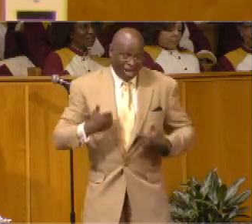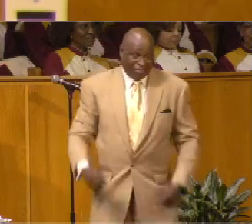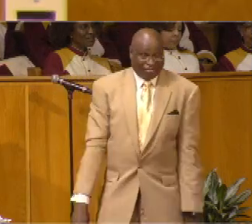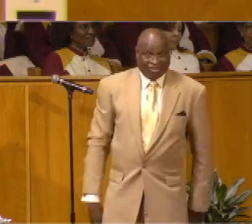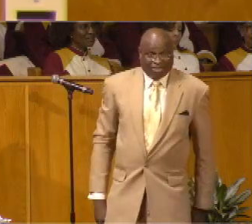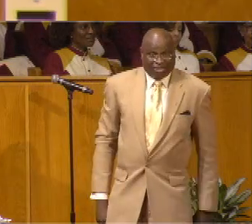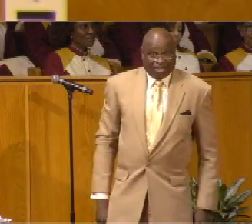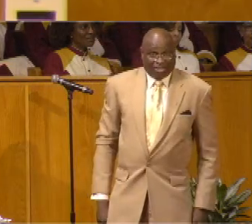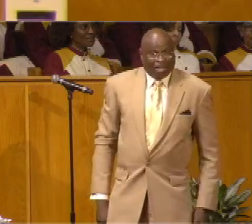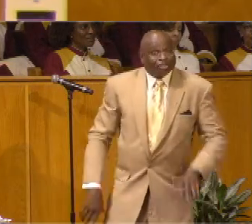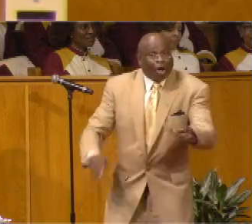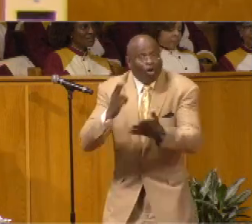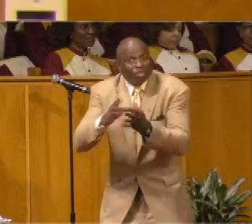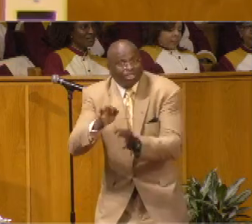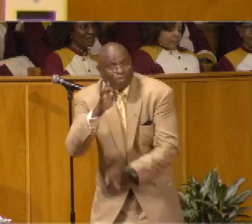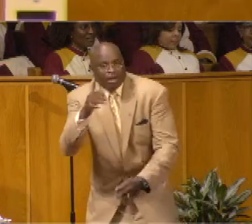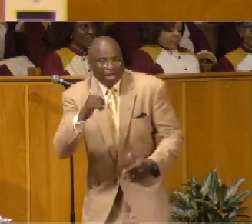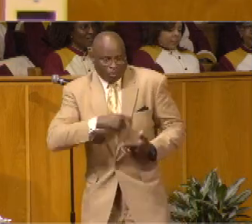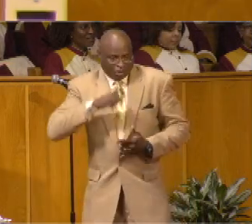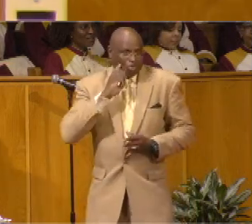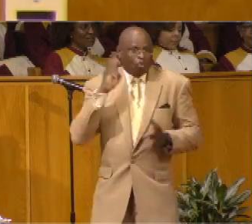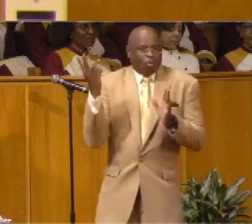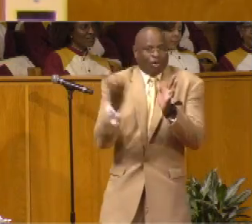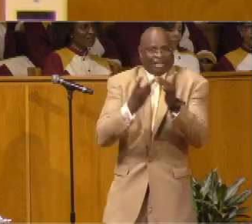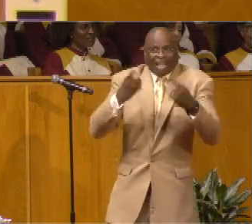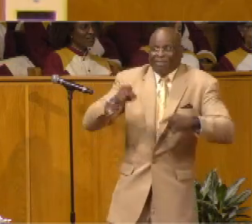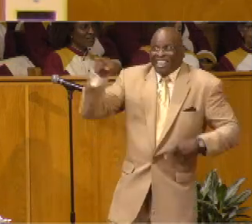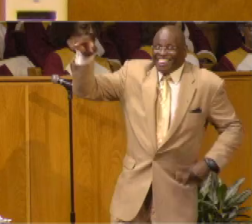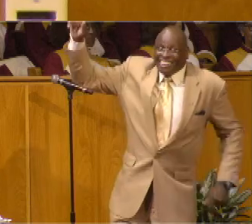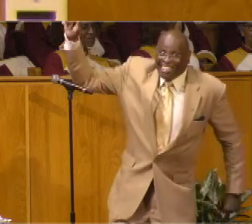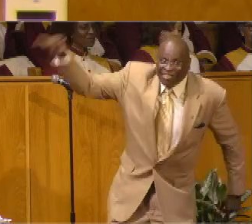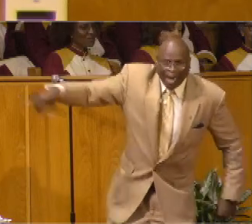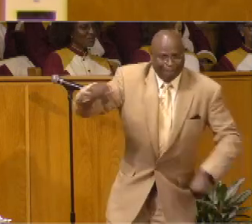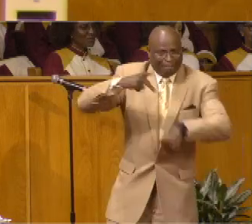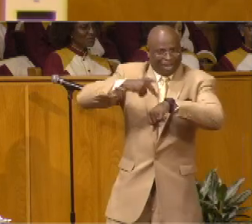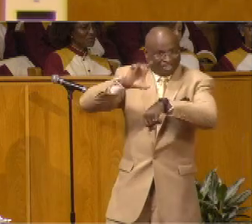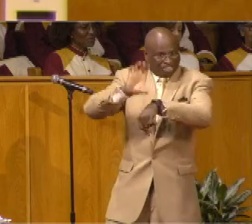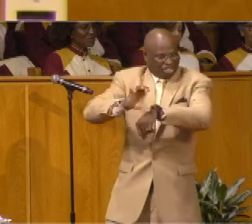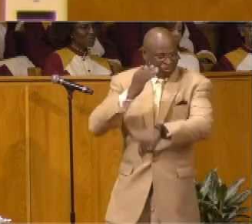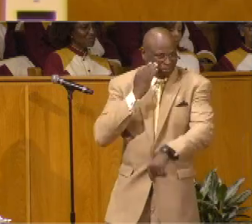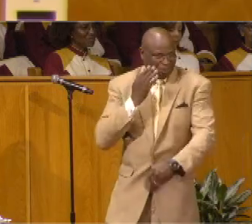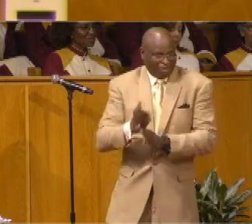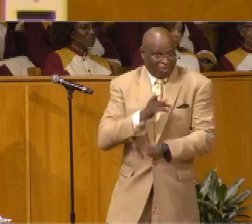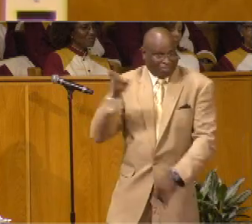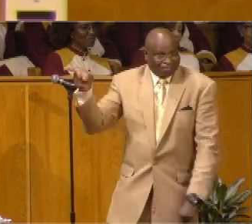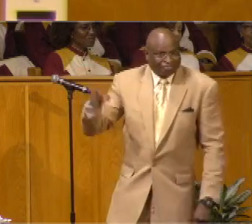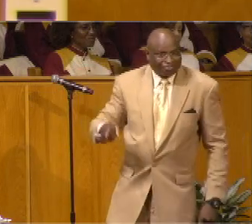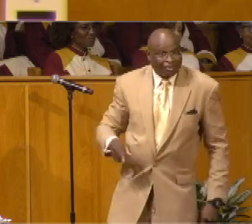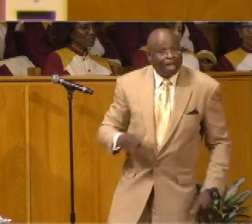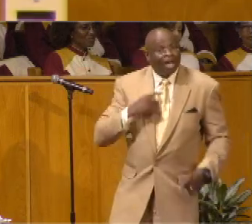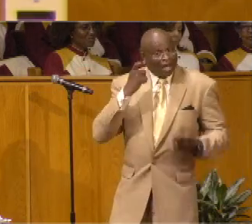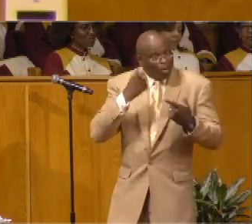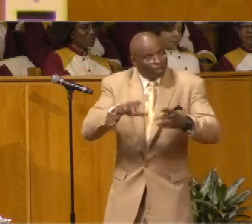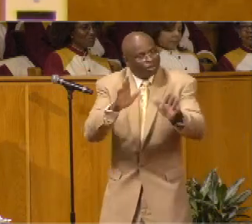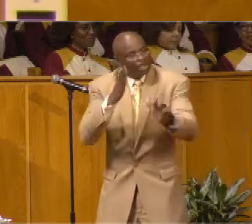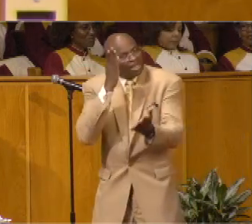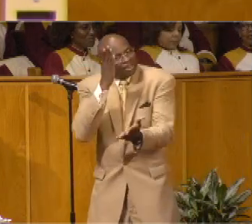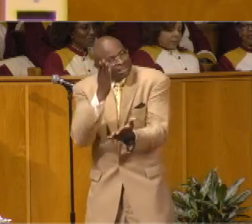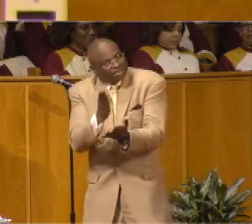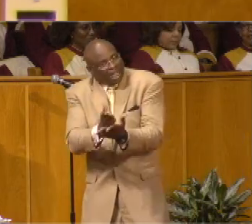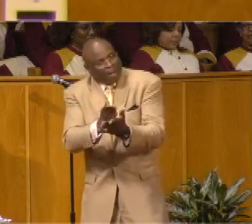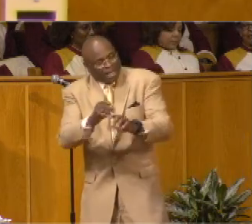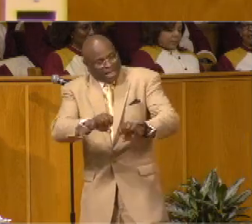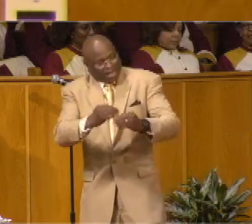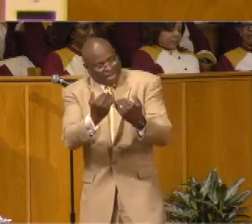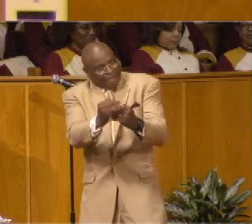because your only understanding of the Holy Spirit is what you witnessed over there. And so what I'm seeking to do is break the Holy Spirit out